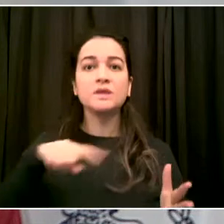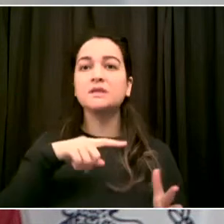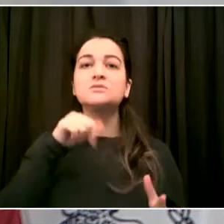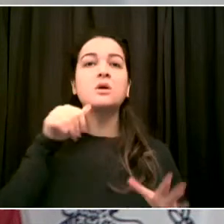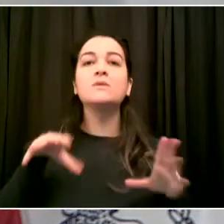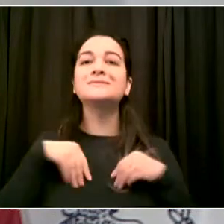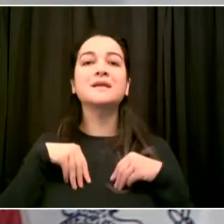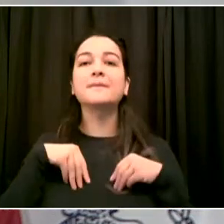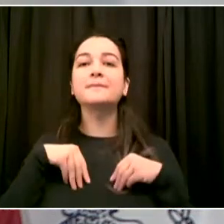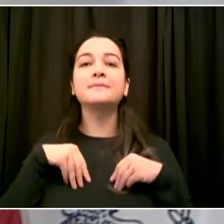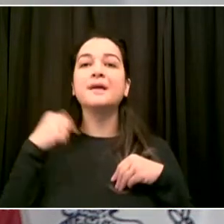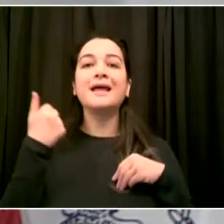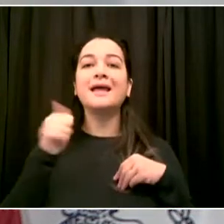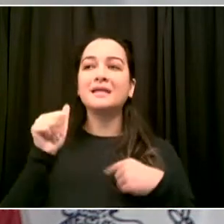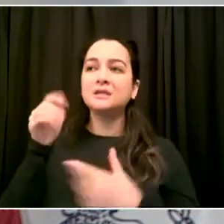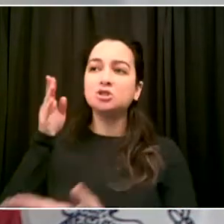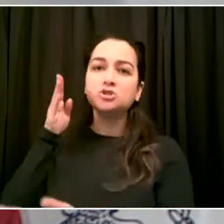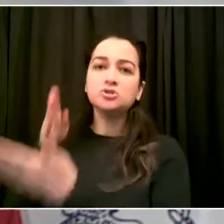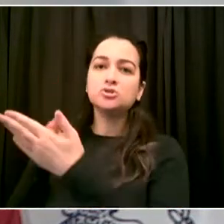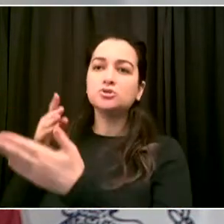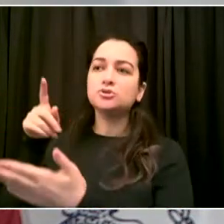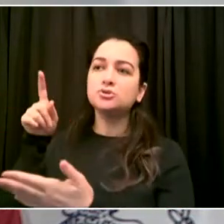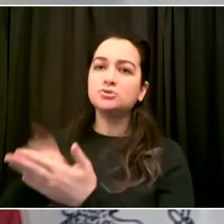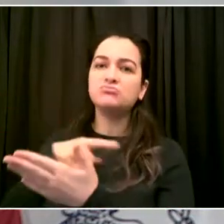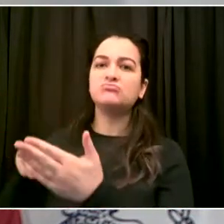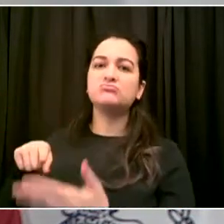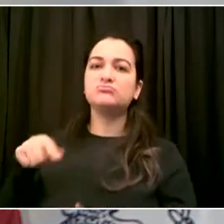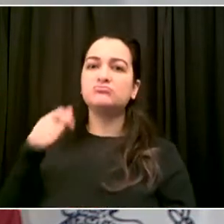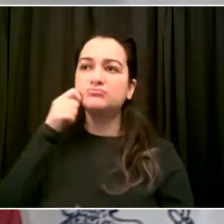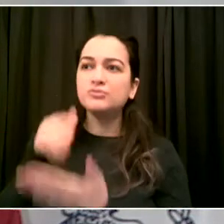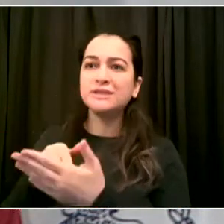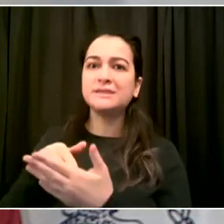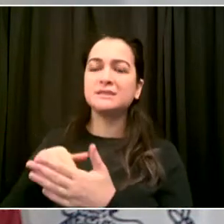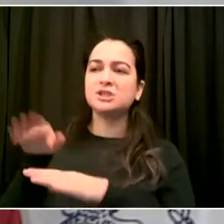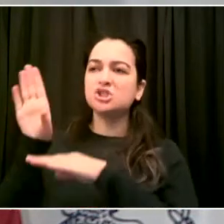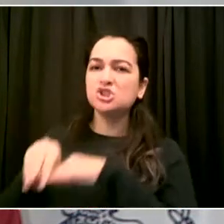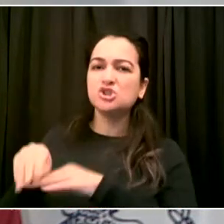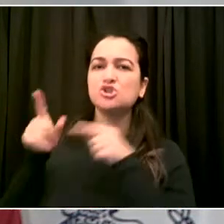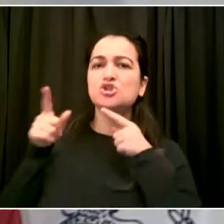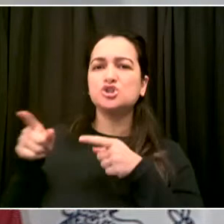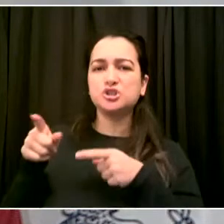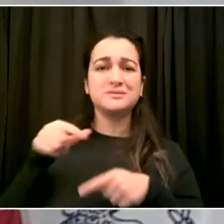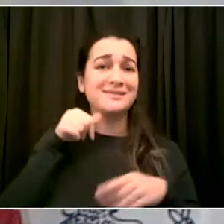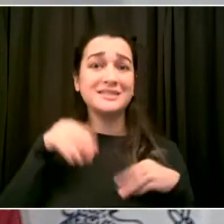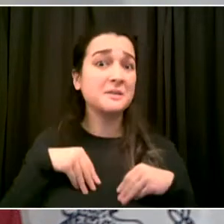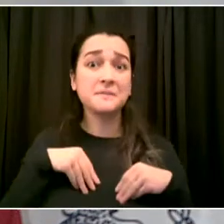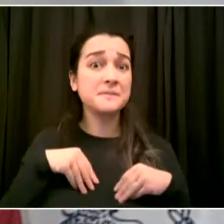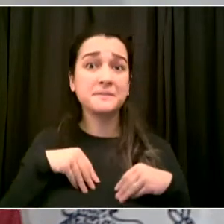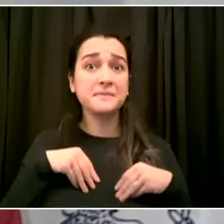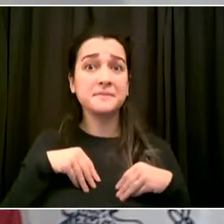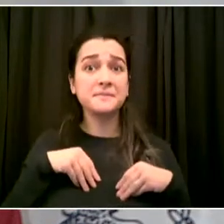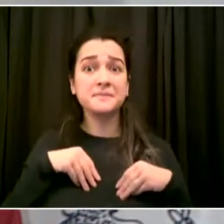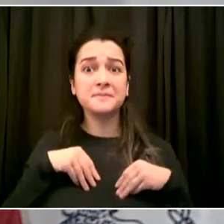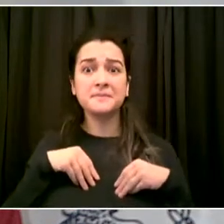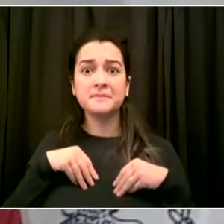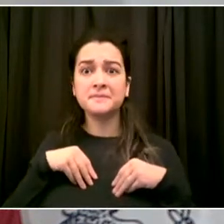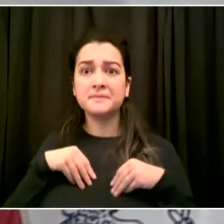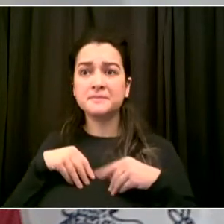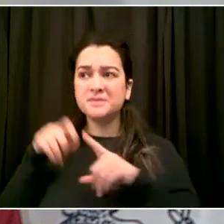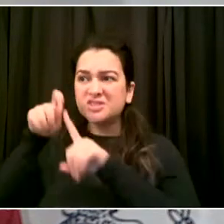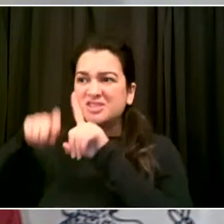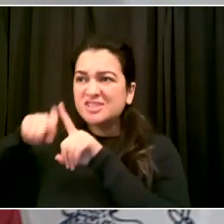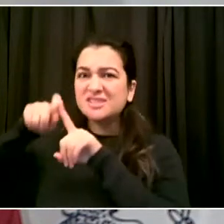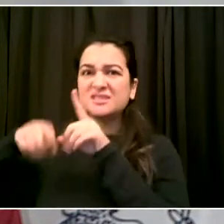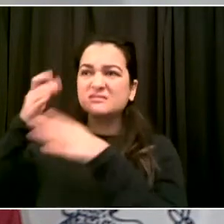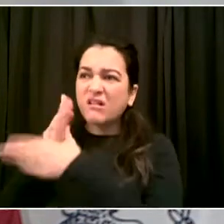clear that when there's an attack on Asian communities, it's an attack on all of us, it actually makes a real difference. And we're going to keep doing it. And we're going to stamp